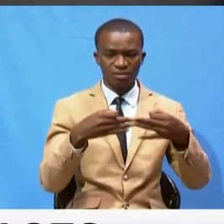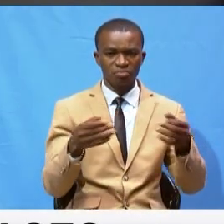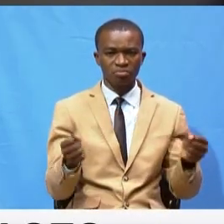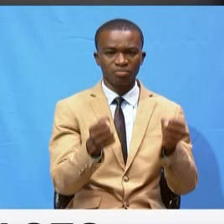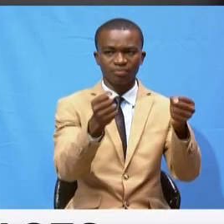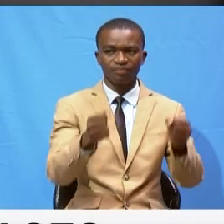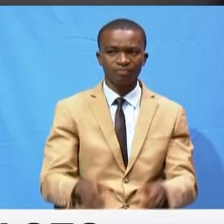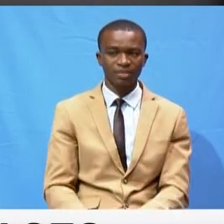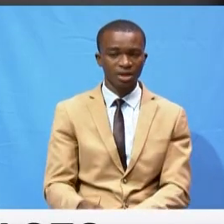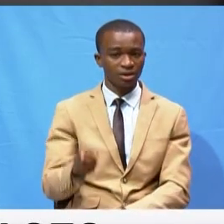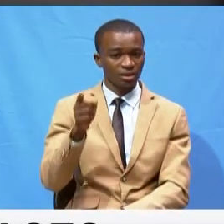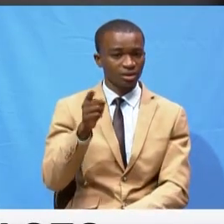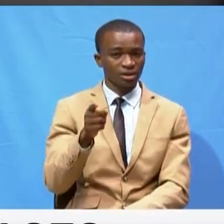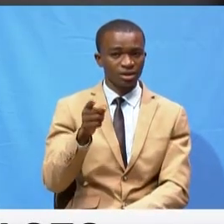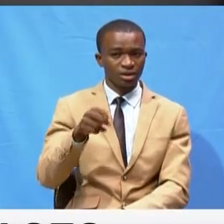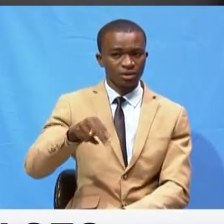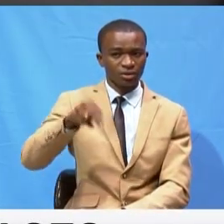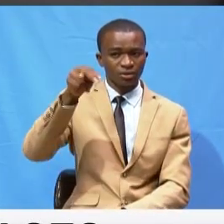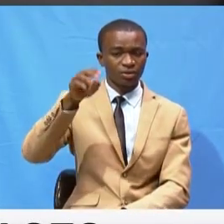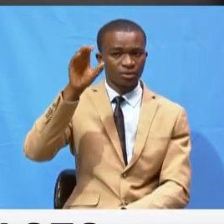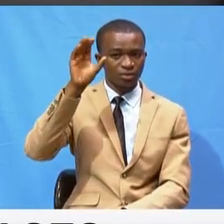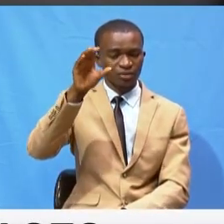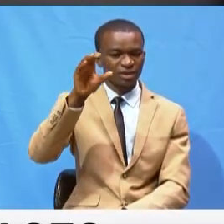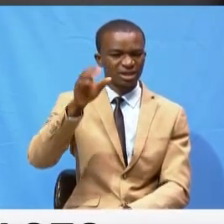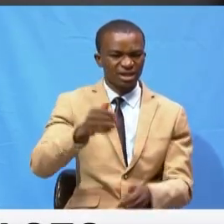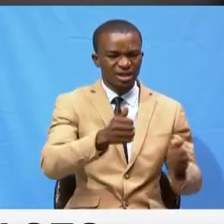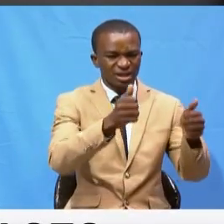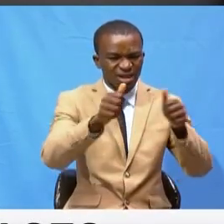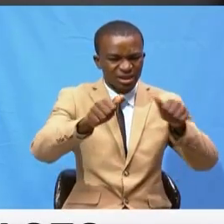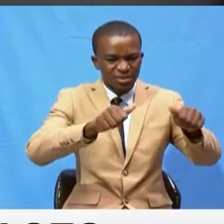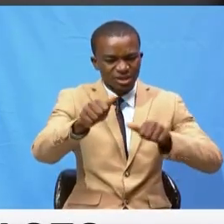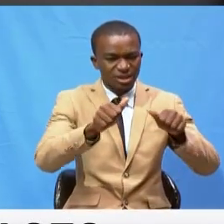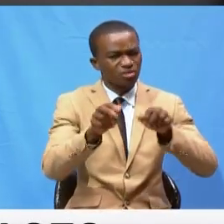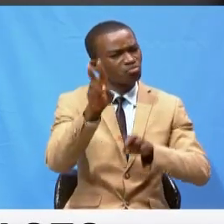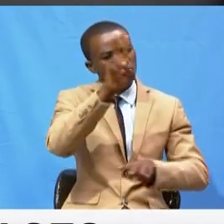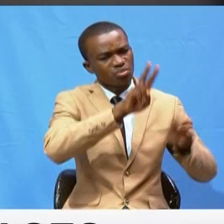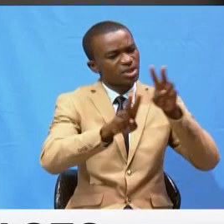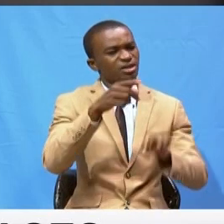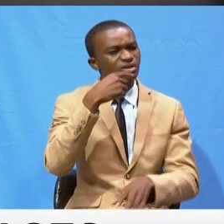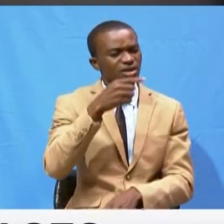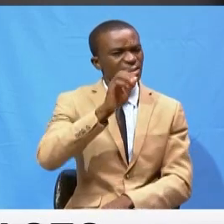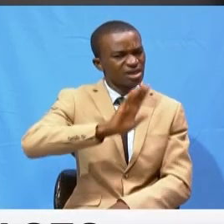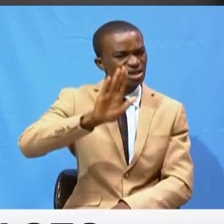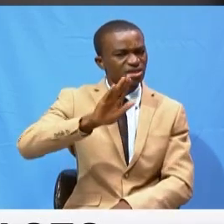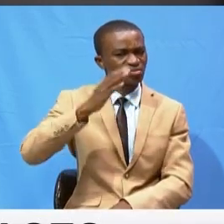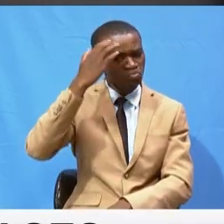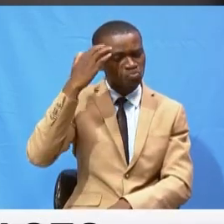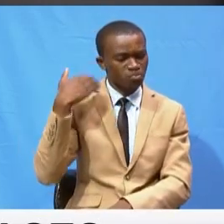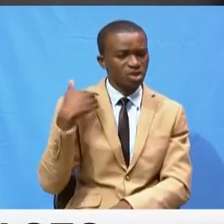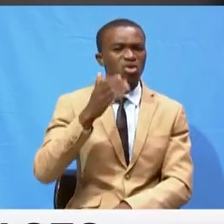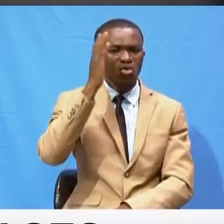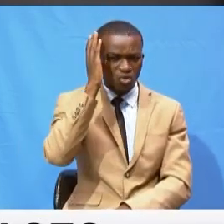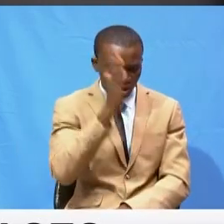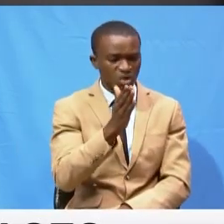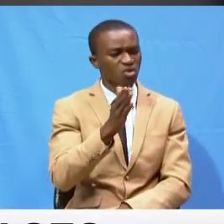Mr. Piri, who paid the Getesco on the Northern Provincial Administration, has explained that his office will continue forfeiting assets believed to be proceeds of